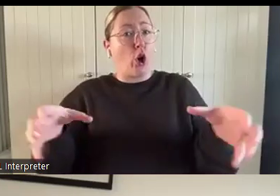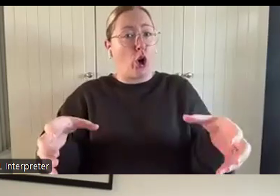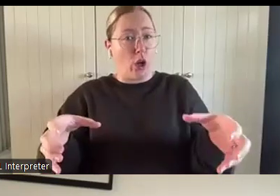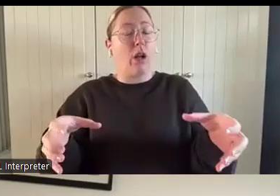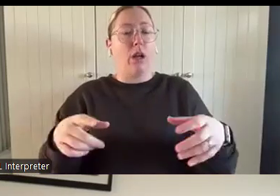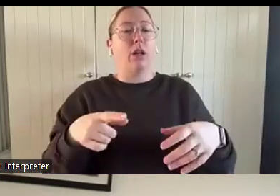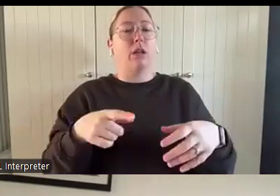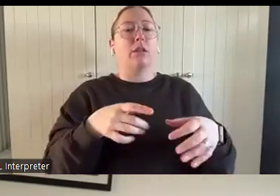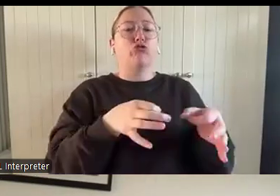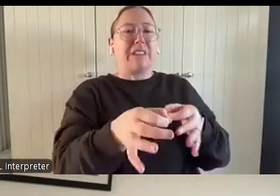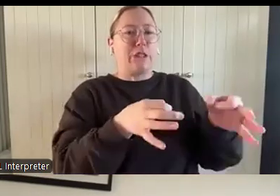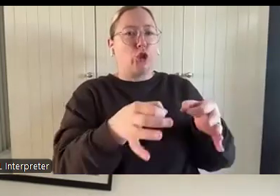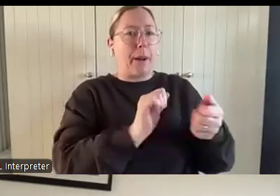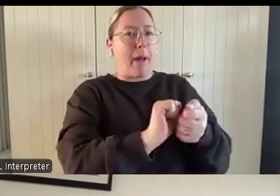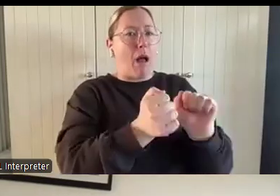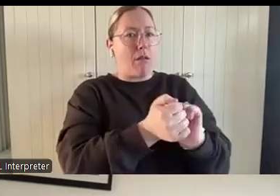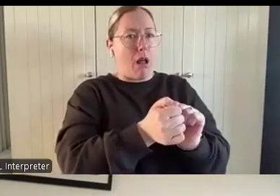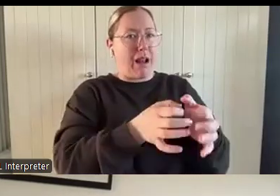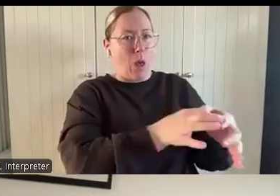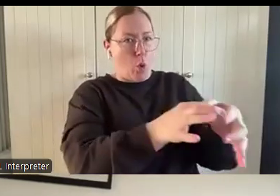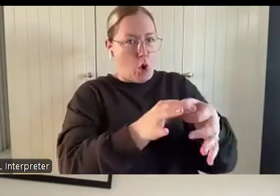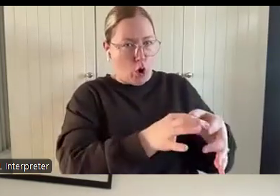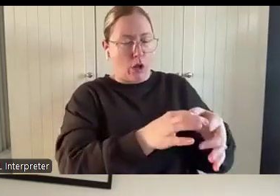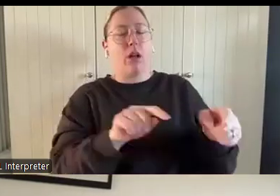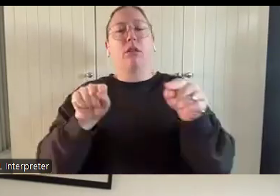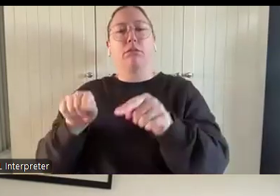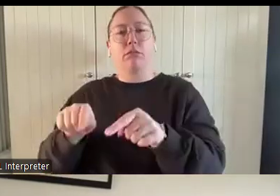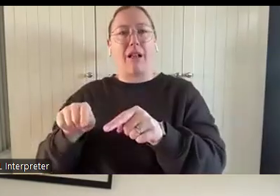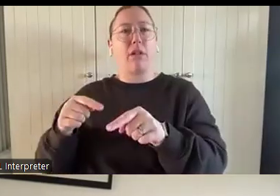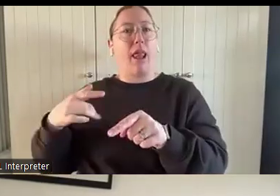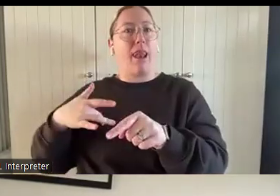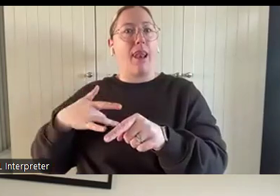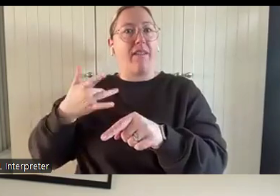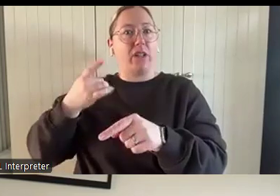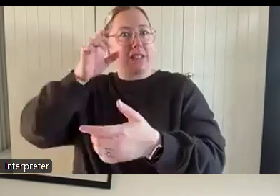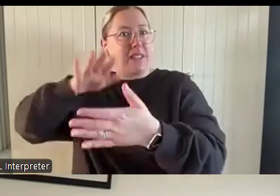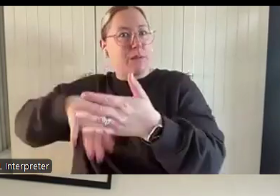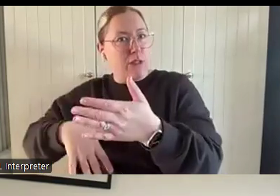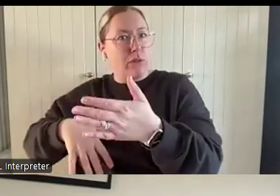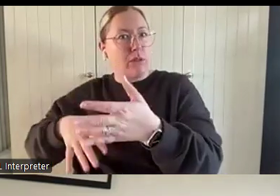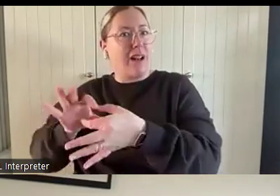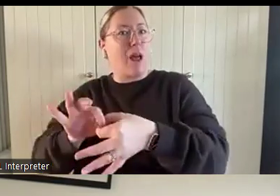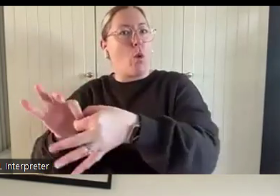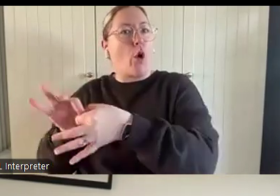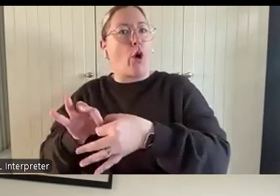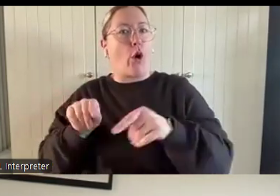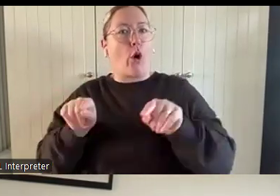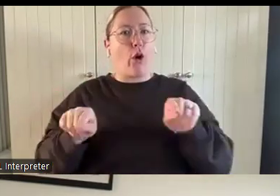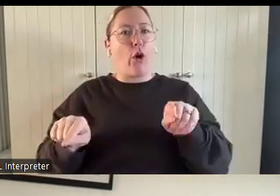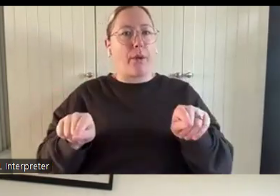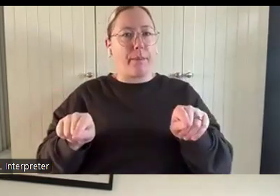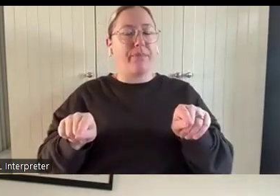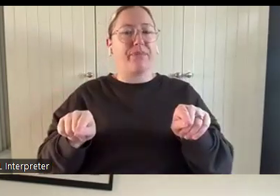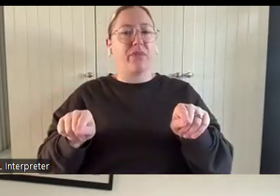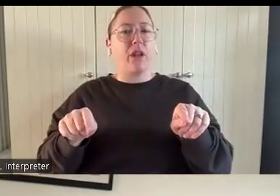and we also have a lived experience network. And what this has helped us to do is basically we surveyed